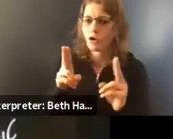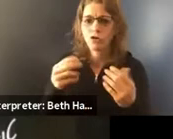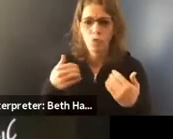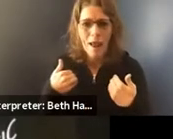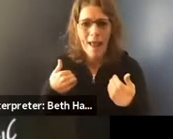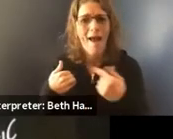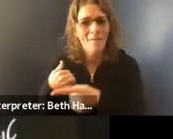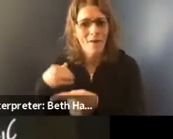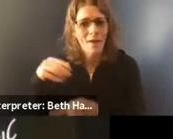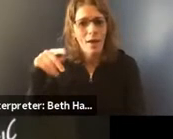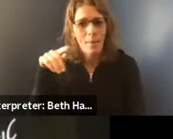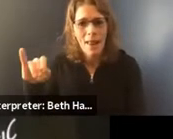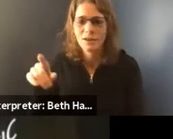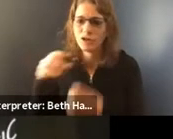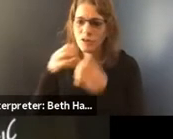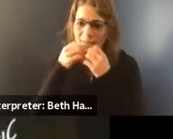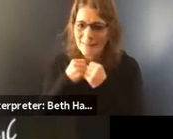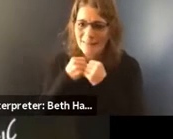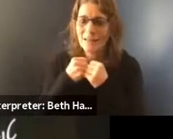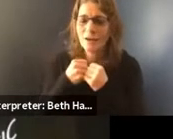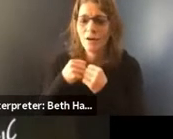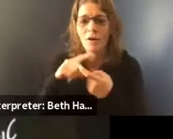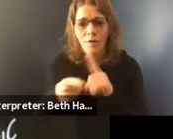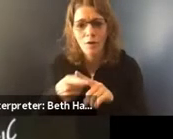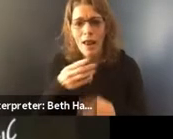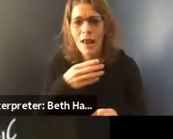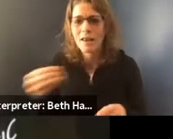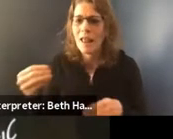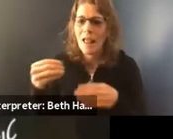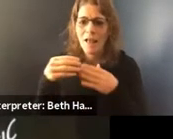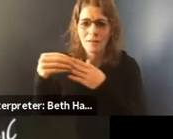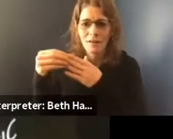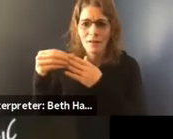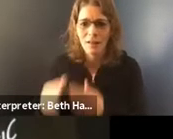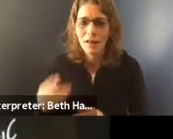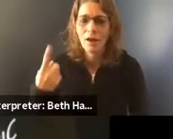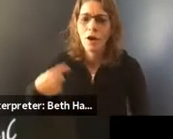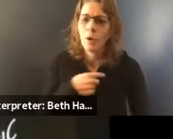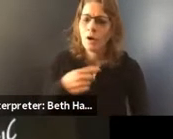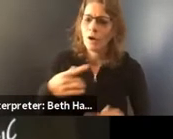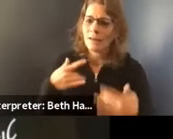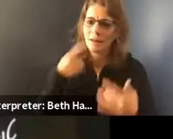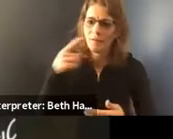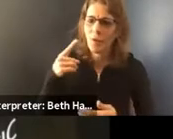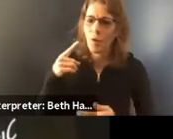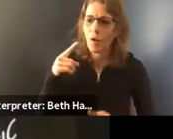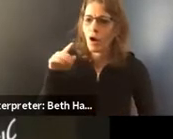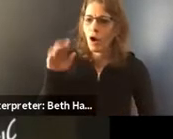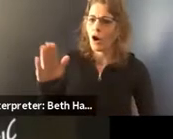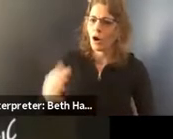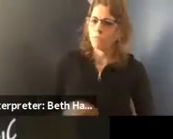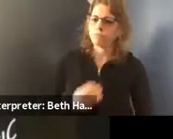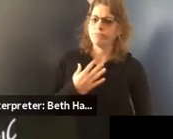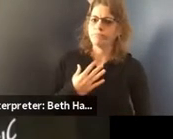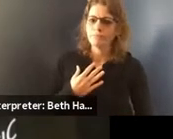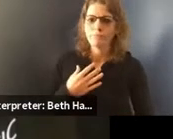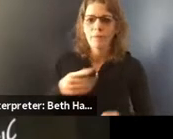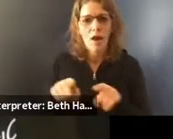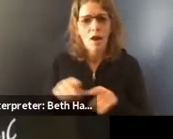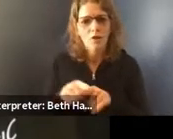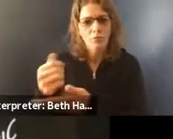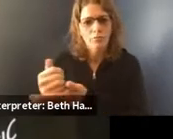know, the inspiration and guidance that she is going to give to us now. So Patty, thank you very much. You know, the Zoom is